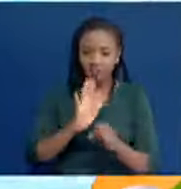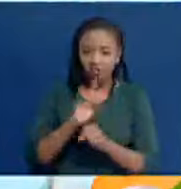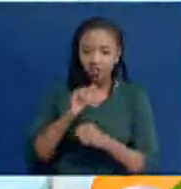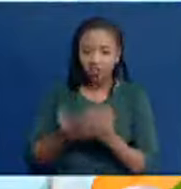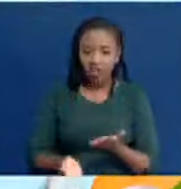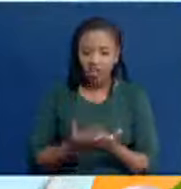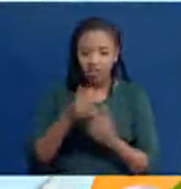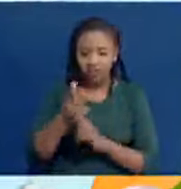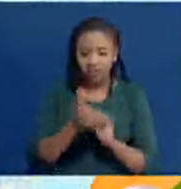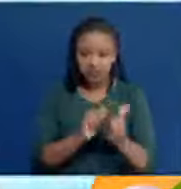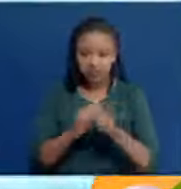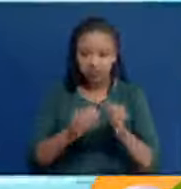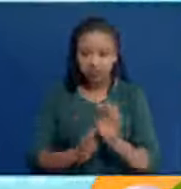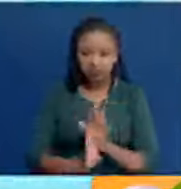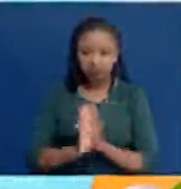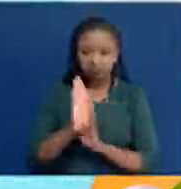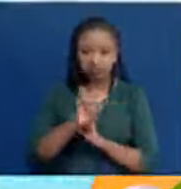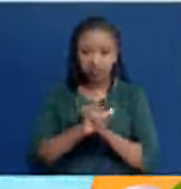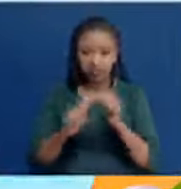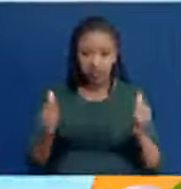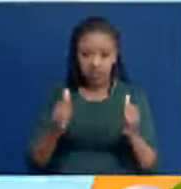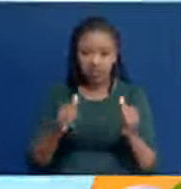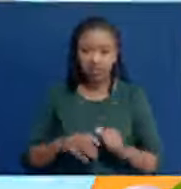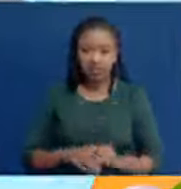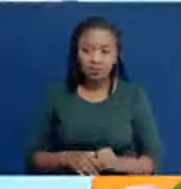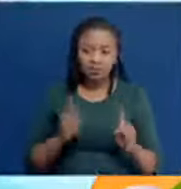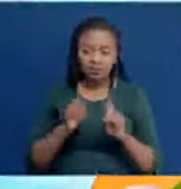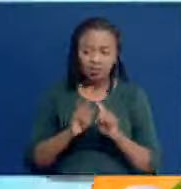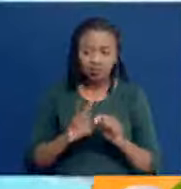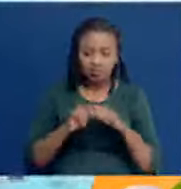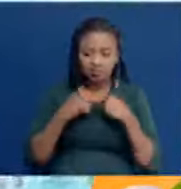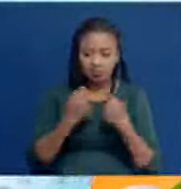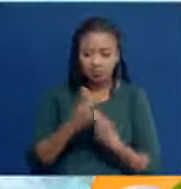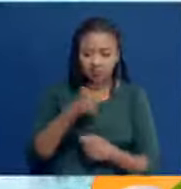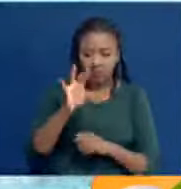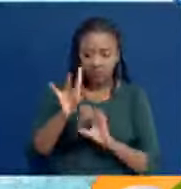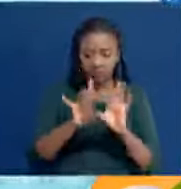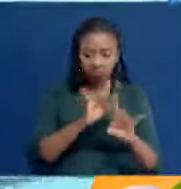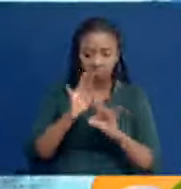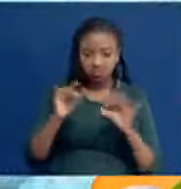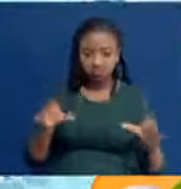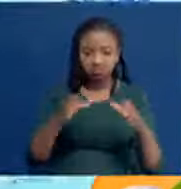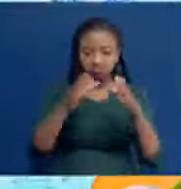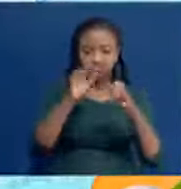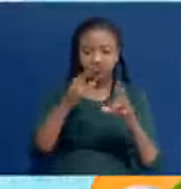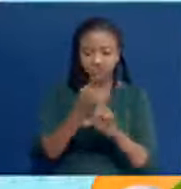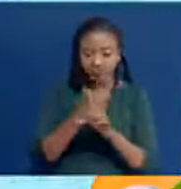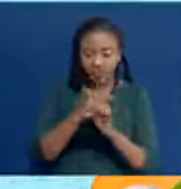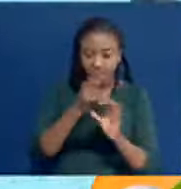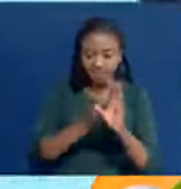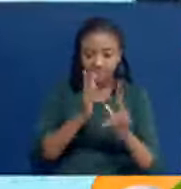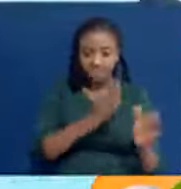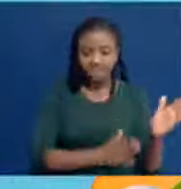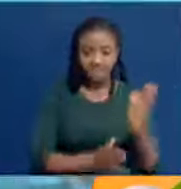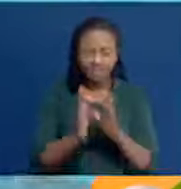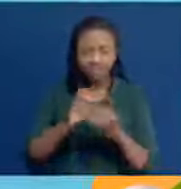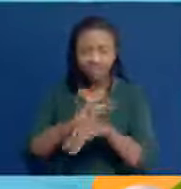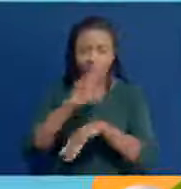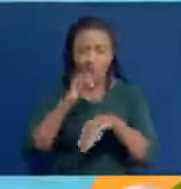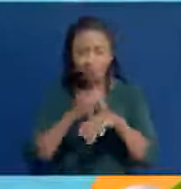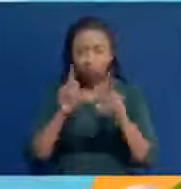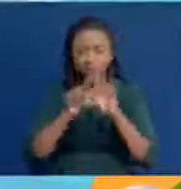sport in the region and the country at large. A combined team is set to be selected from the participants to prepare for national and